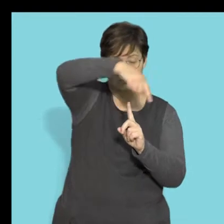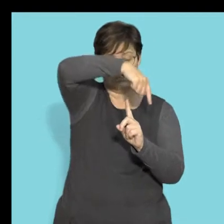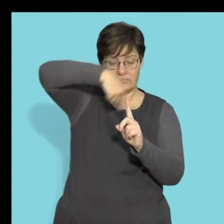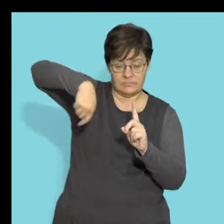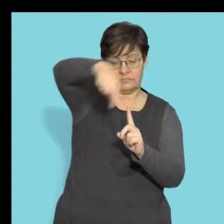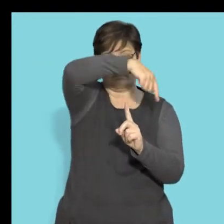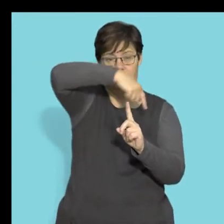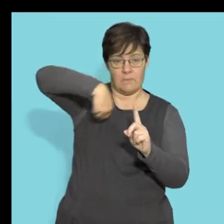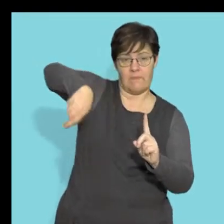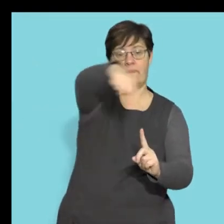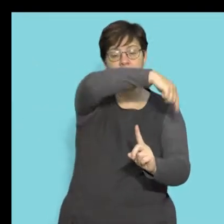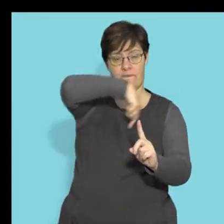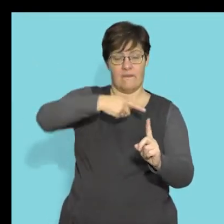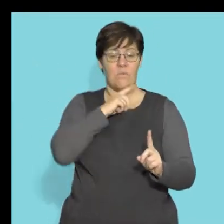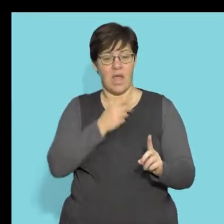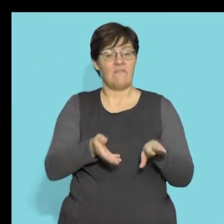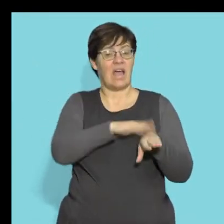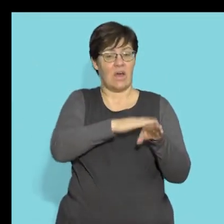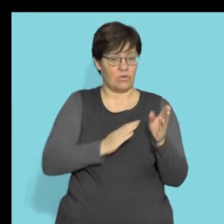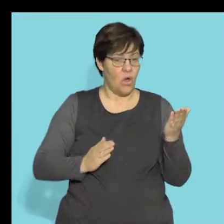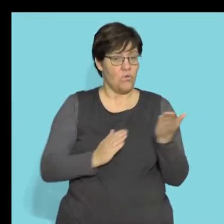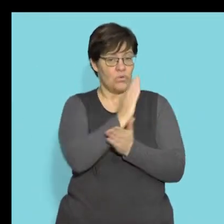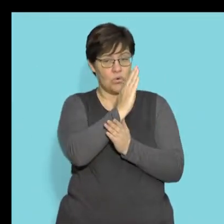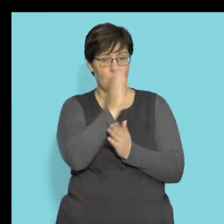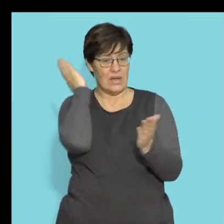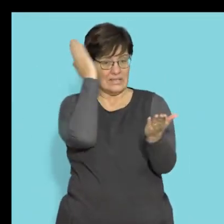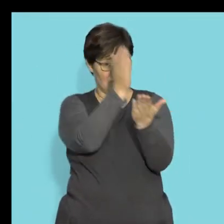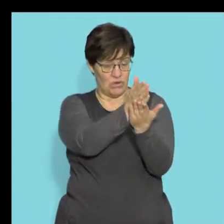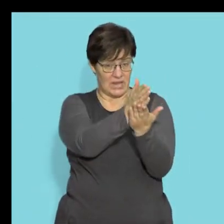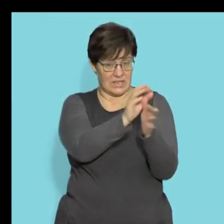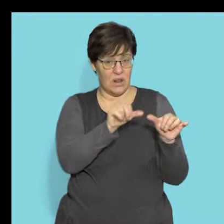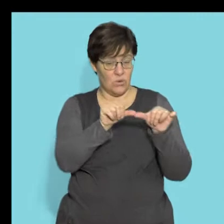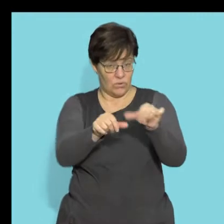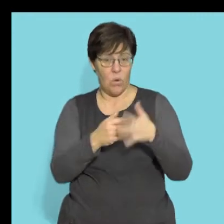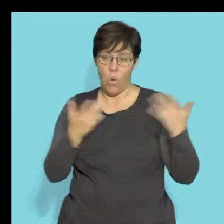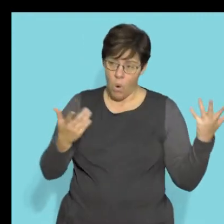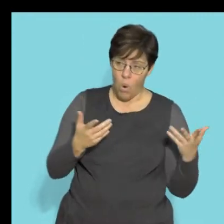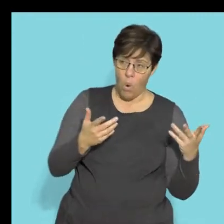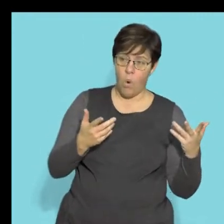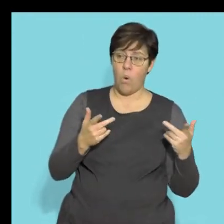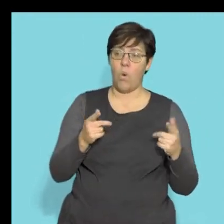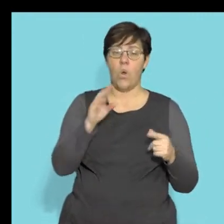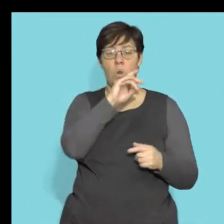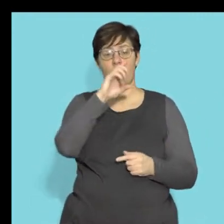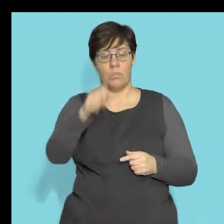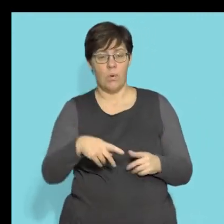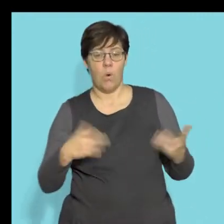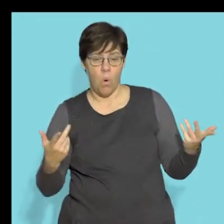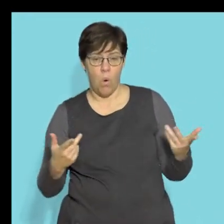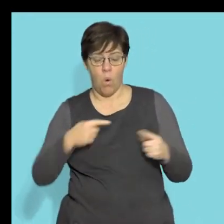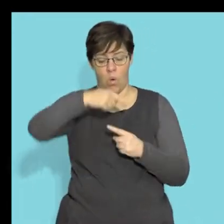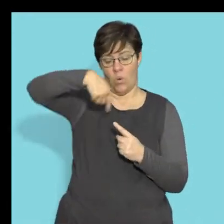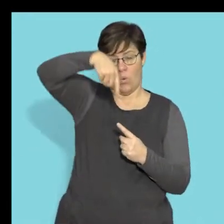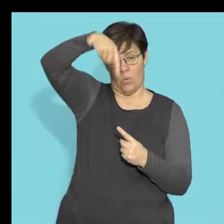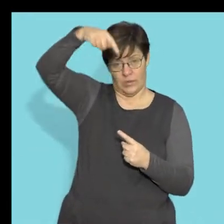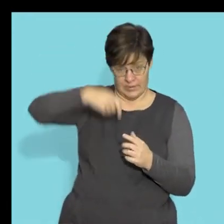we recognized that could happen if there was a current passing through a straight conductor or a loop or a